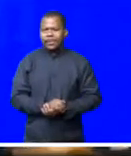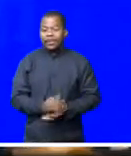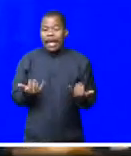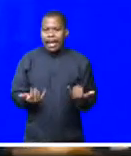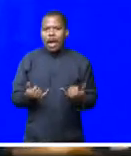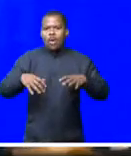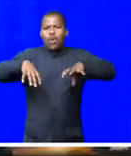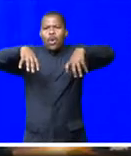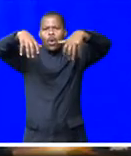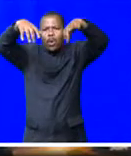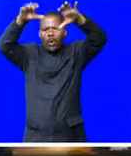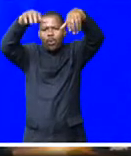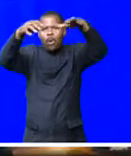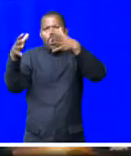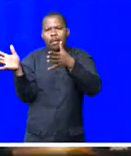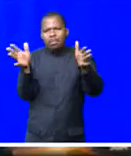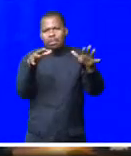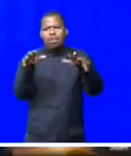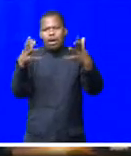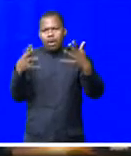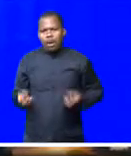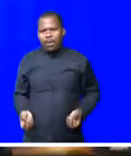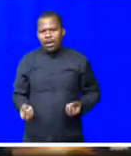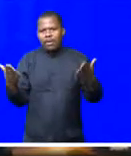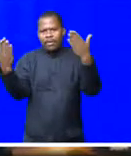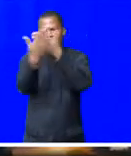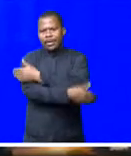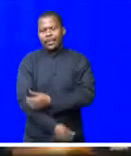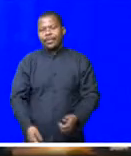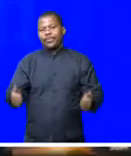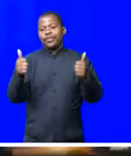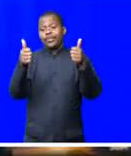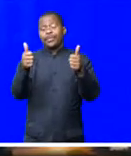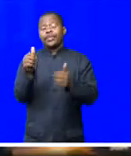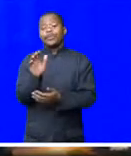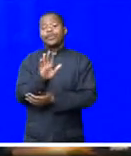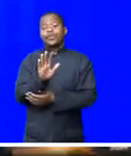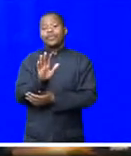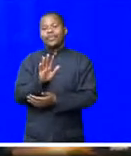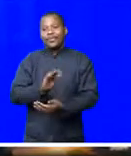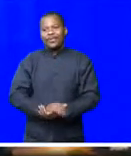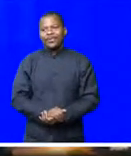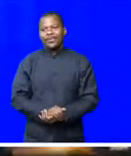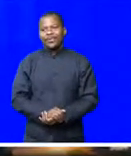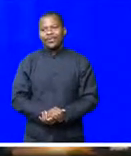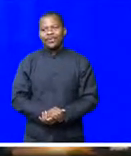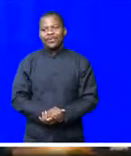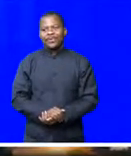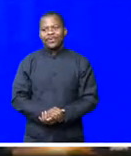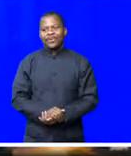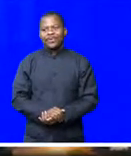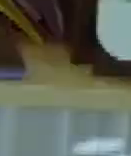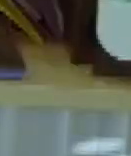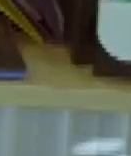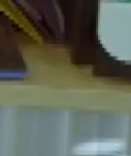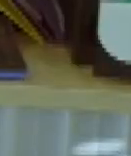Siyabonga kakhulu ke kuhlala nathi sisakwethulela tona leti yetalomuhla. Umbuke somaselitulu utawulandzela. Busuku bakho abebuhle usale kahle.